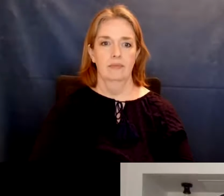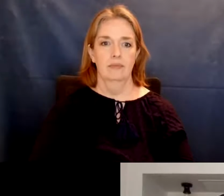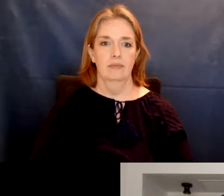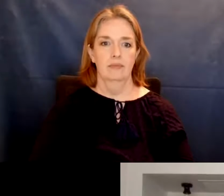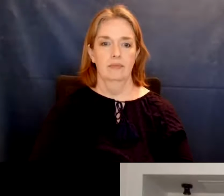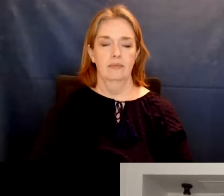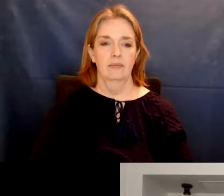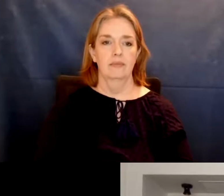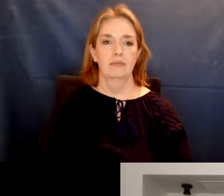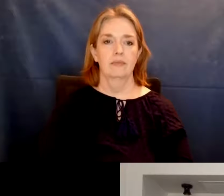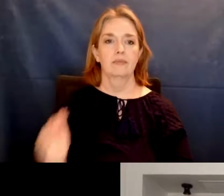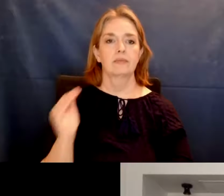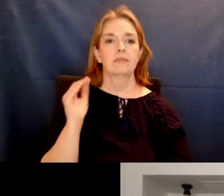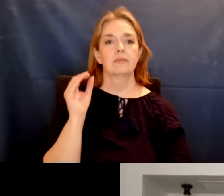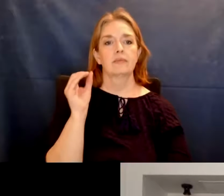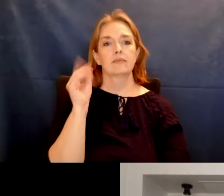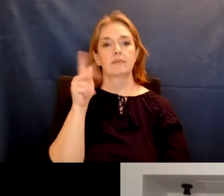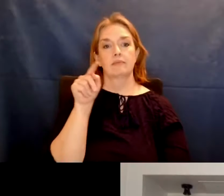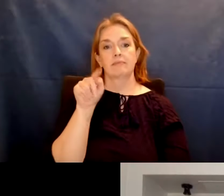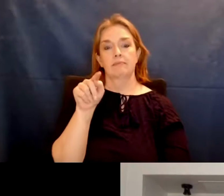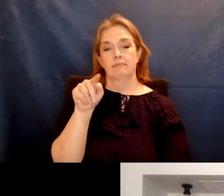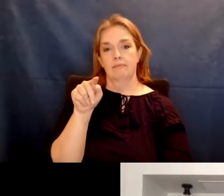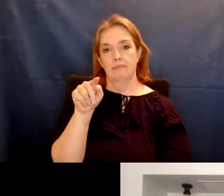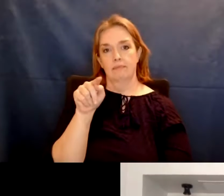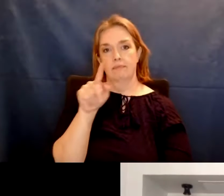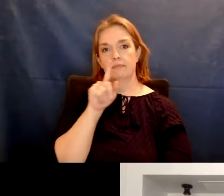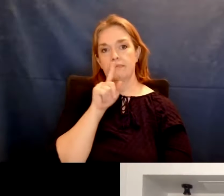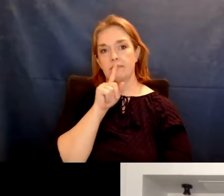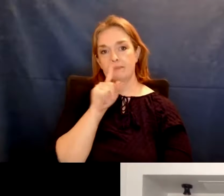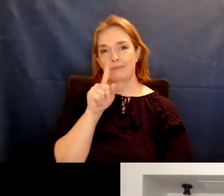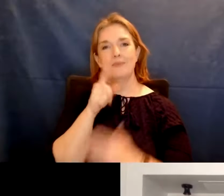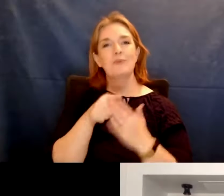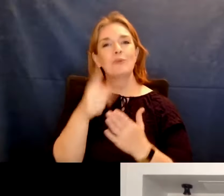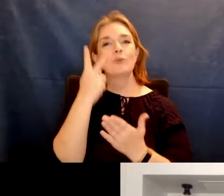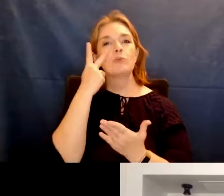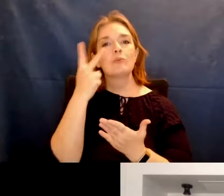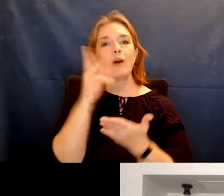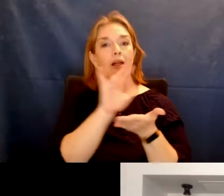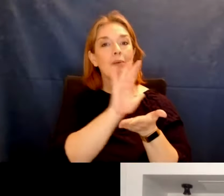These are fun. All right, so this one is actually the one that was in